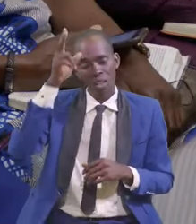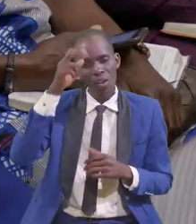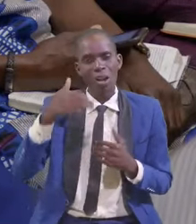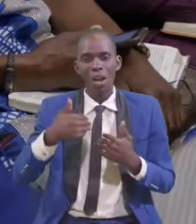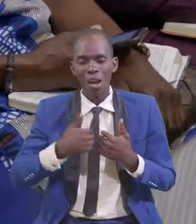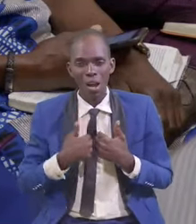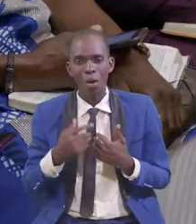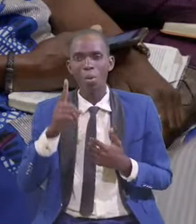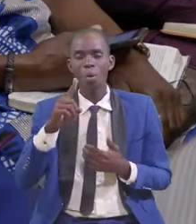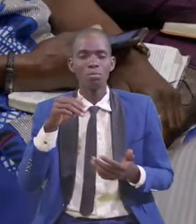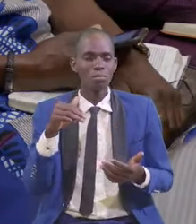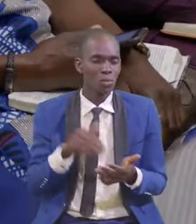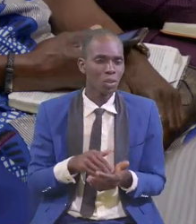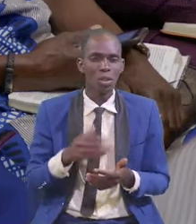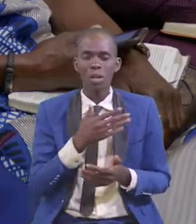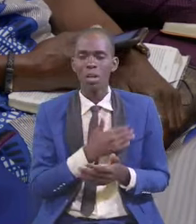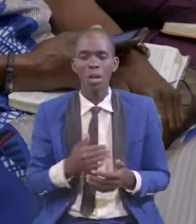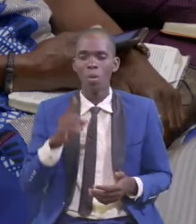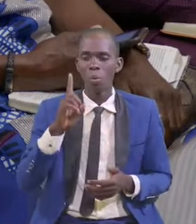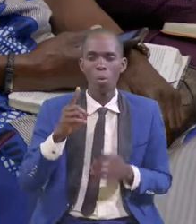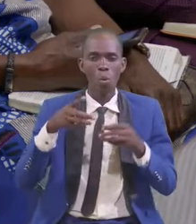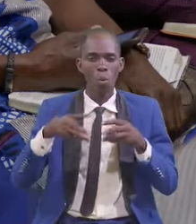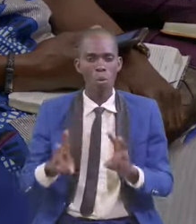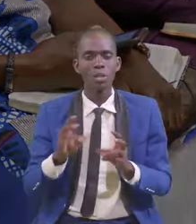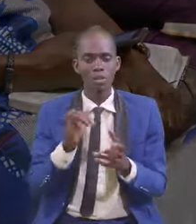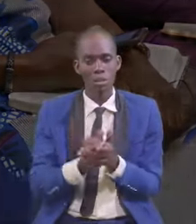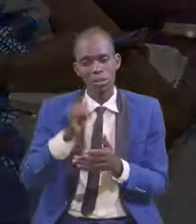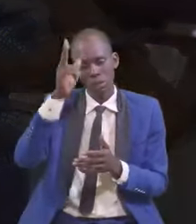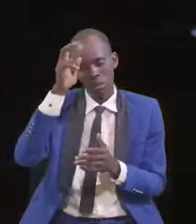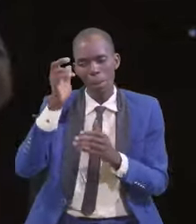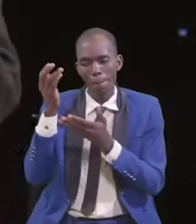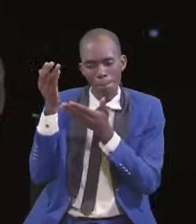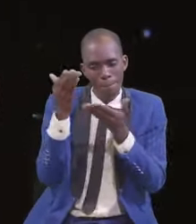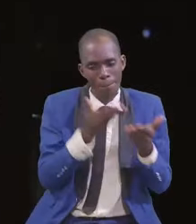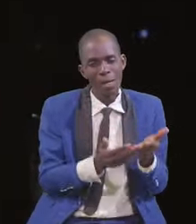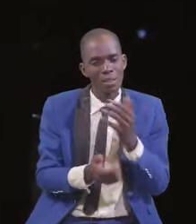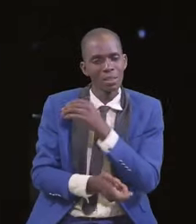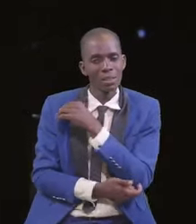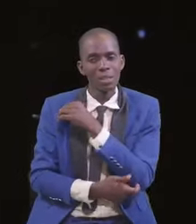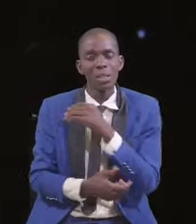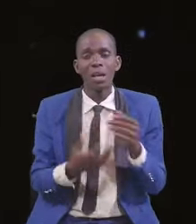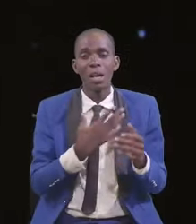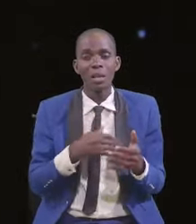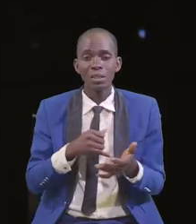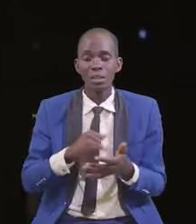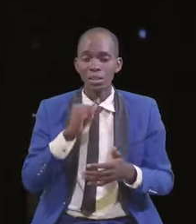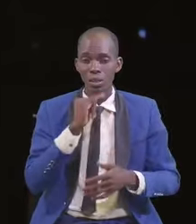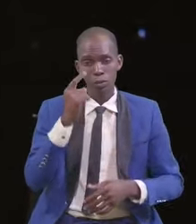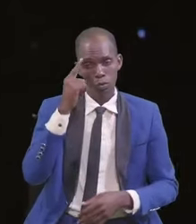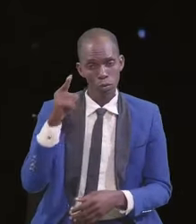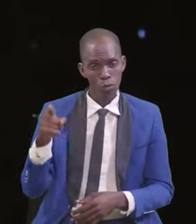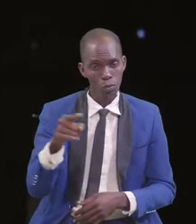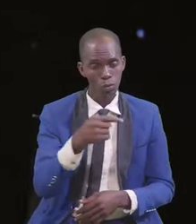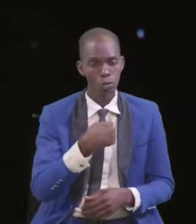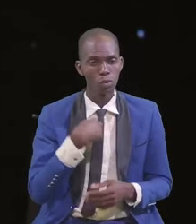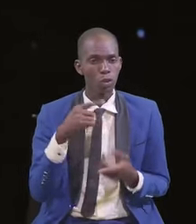a,1 ways in which it brings Temptation and it is ours to understand that